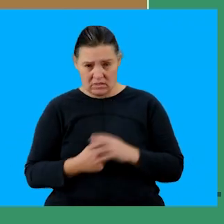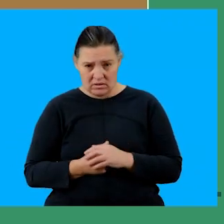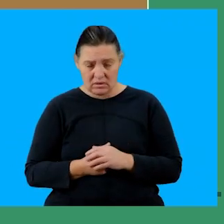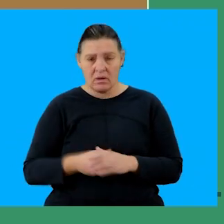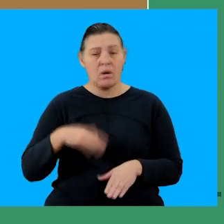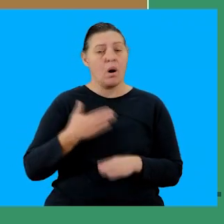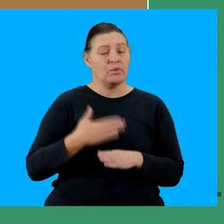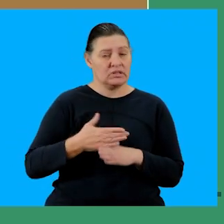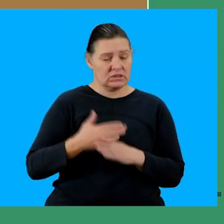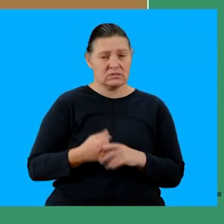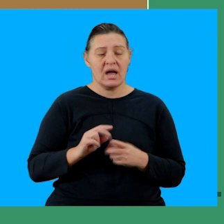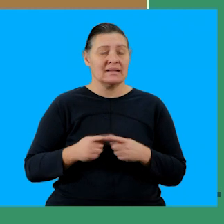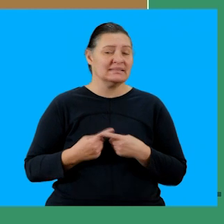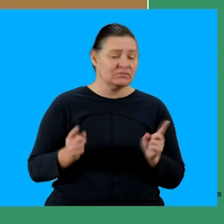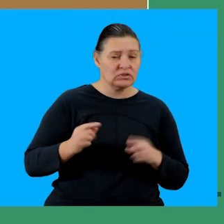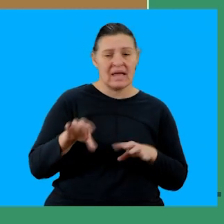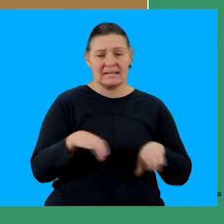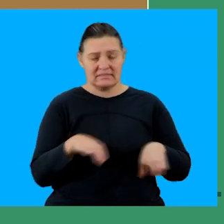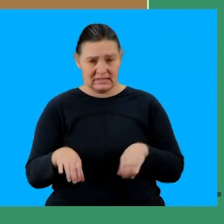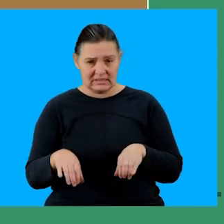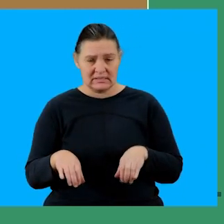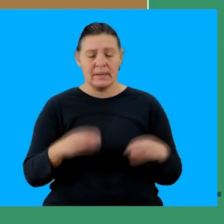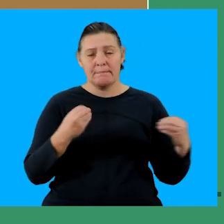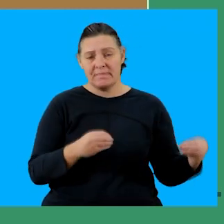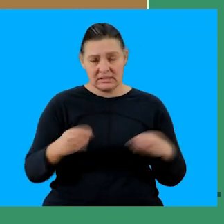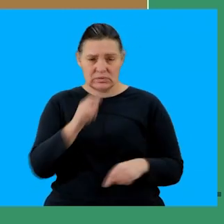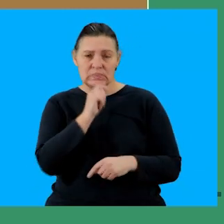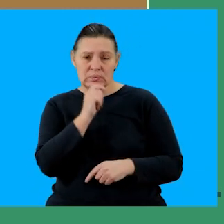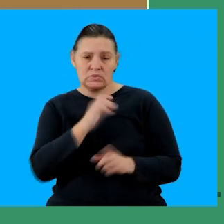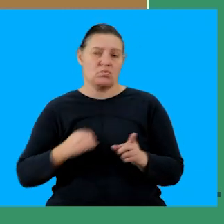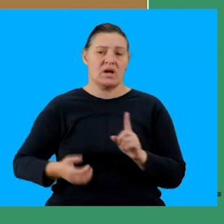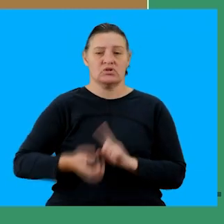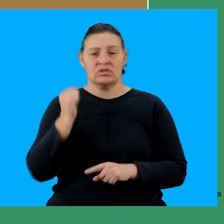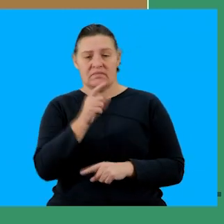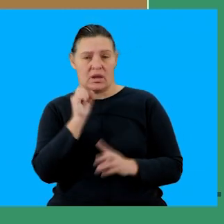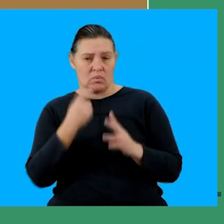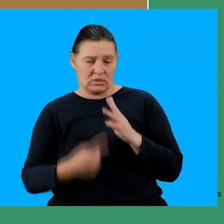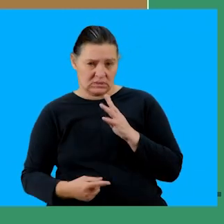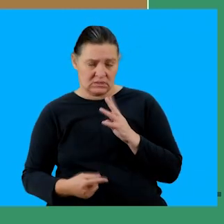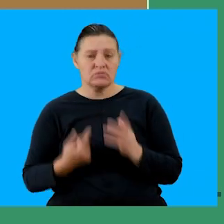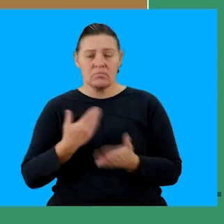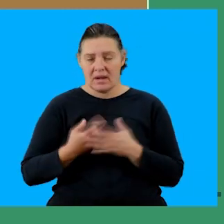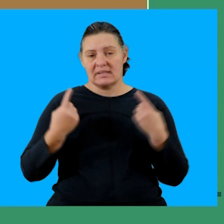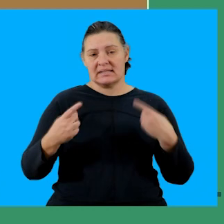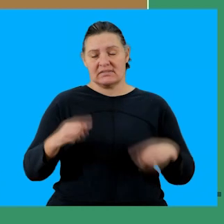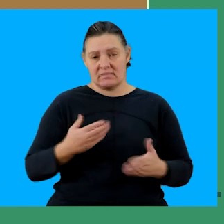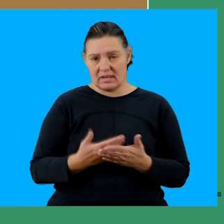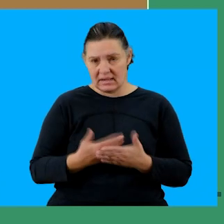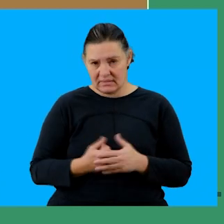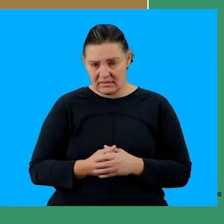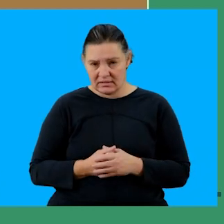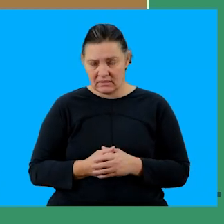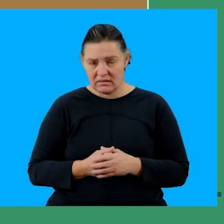goal. Operations, the different activities businesses use to achieve their goals in order to